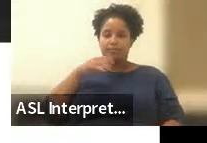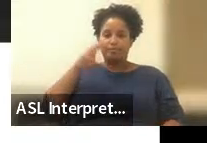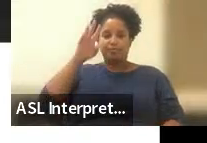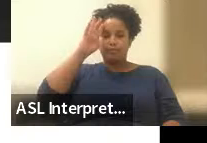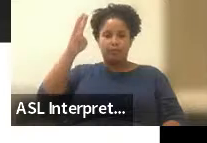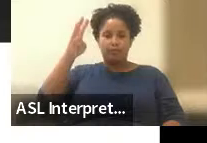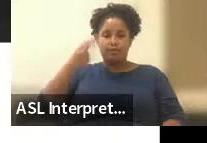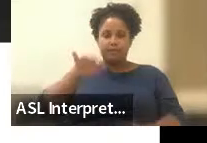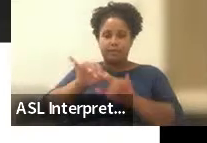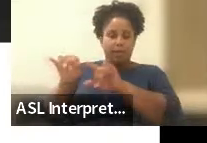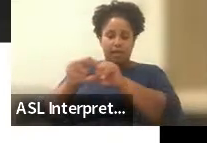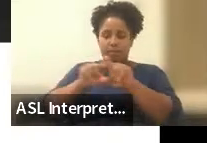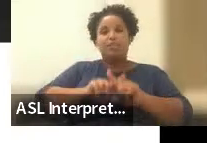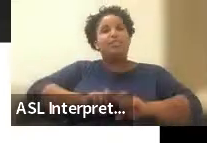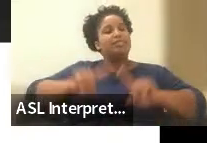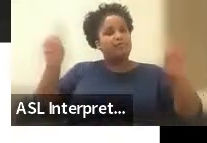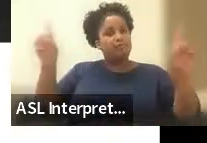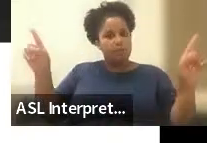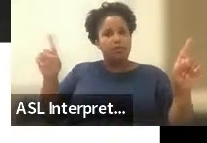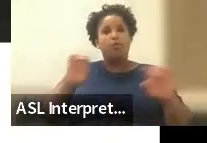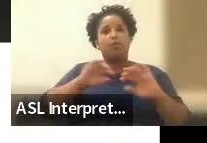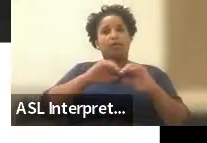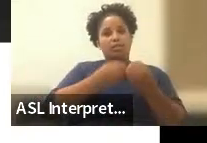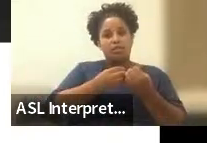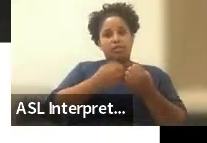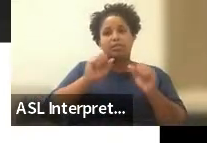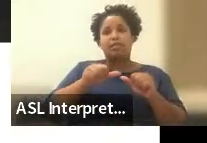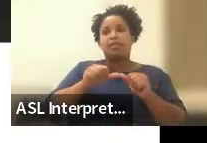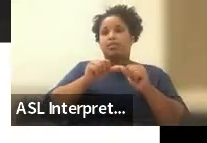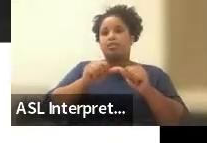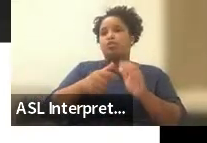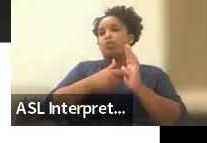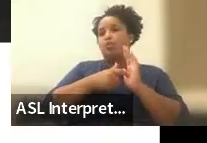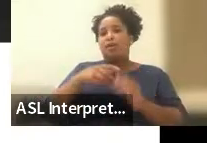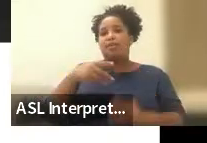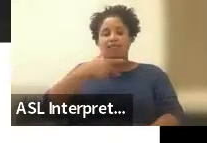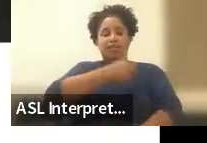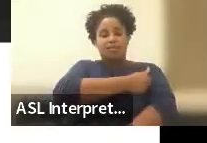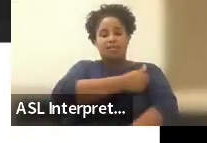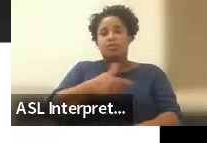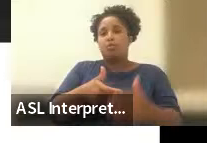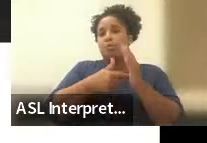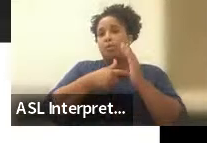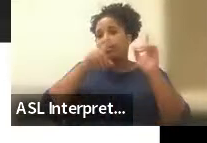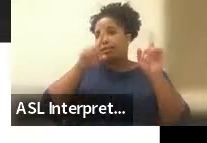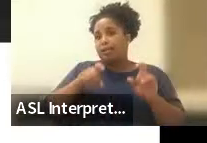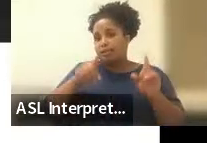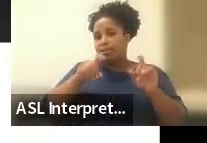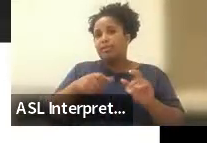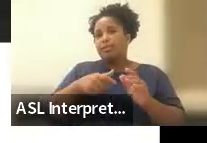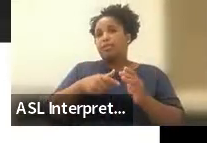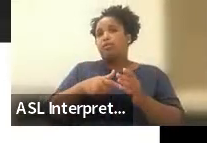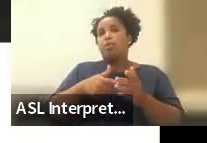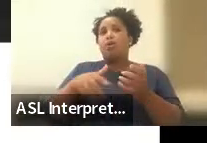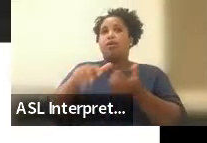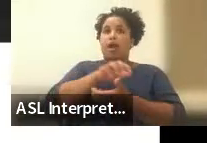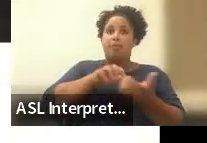thing, but certainly organizations are able to continue to require vaccination, continue to require testing, or some